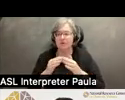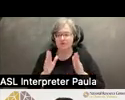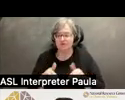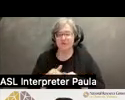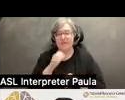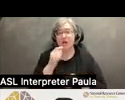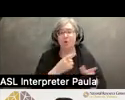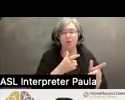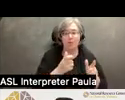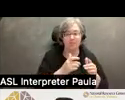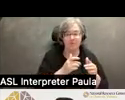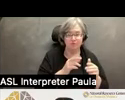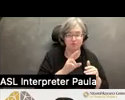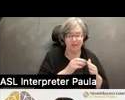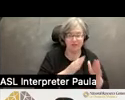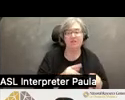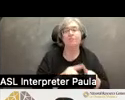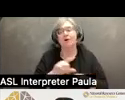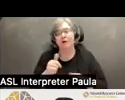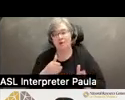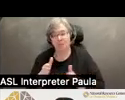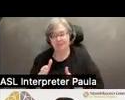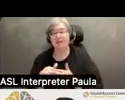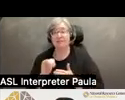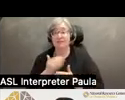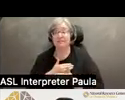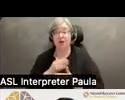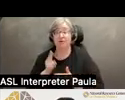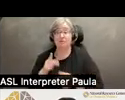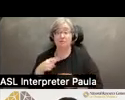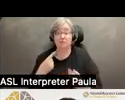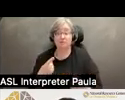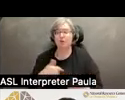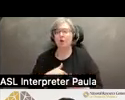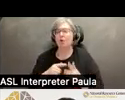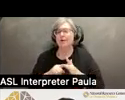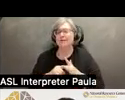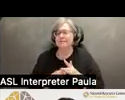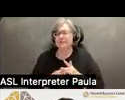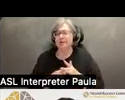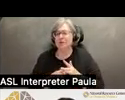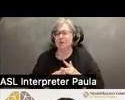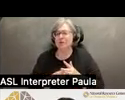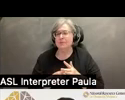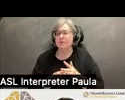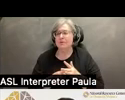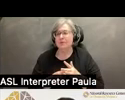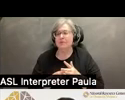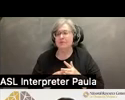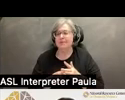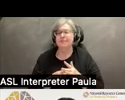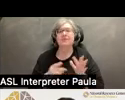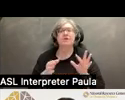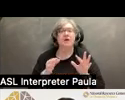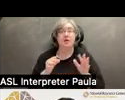from rapid rehousing. So that's our track record with it. And we start out at the beginning, connecting